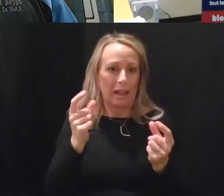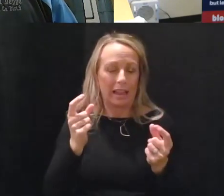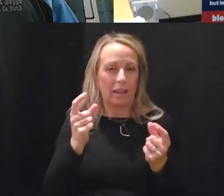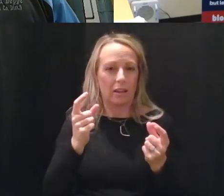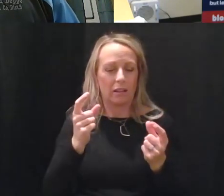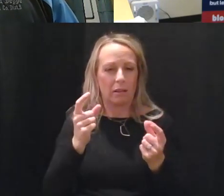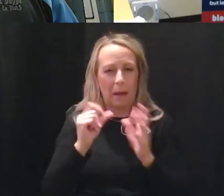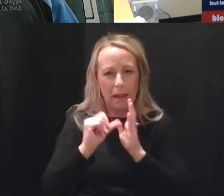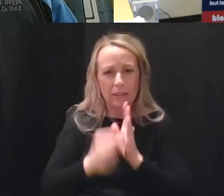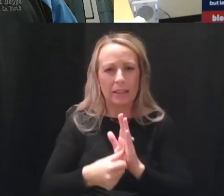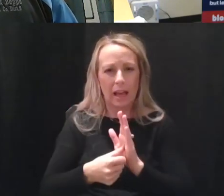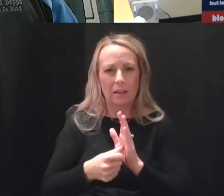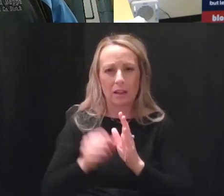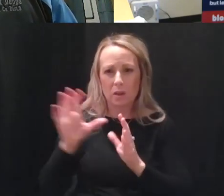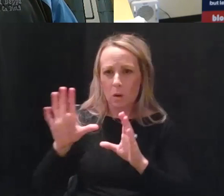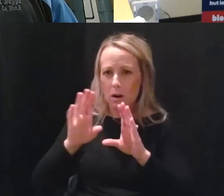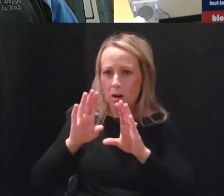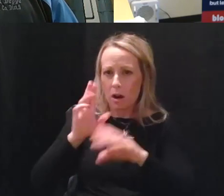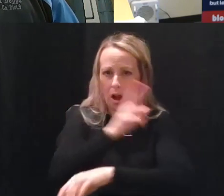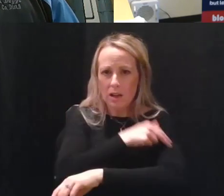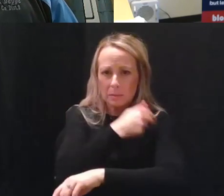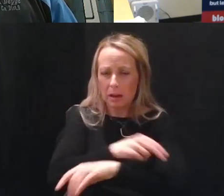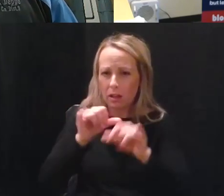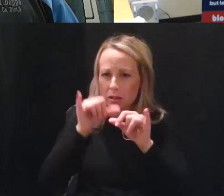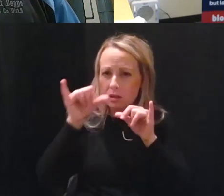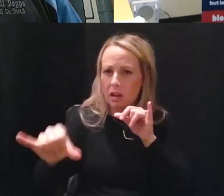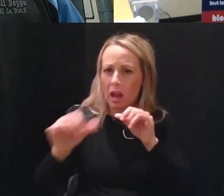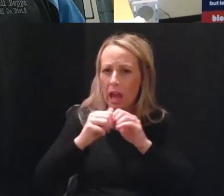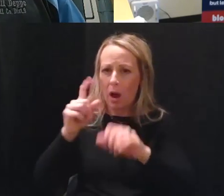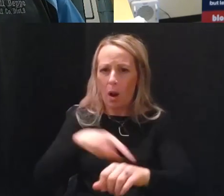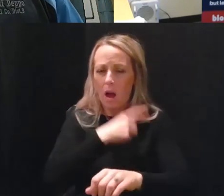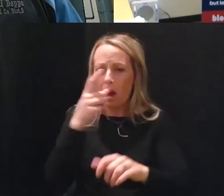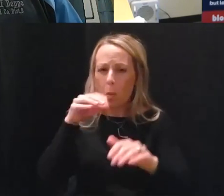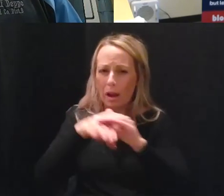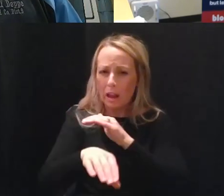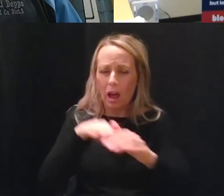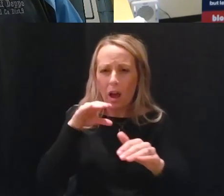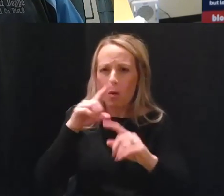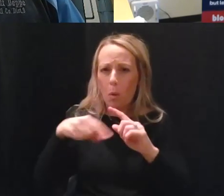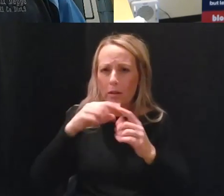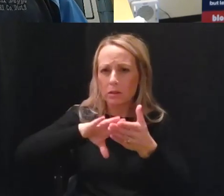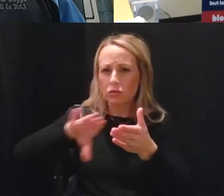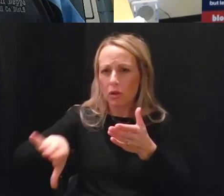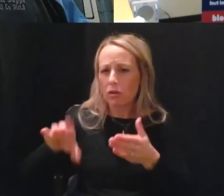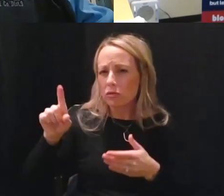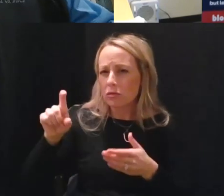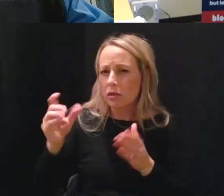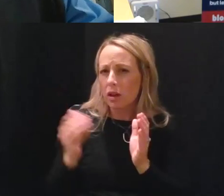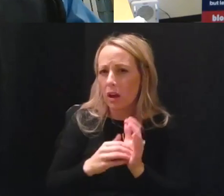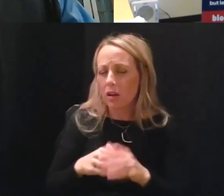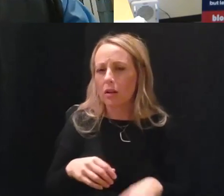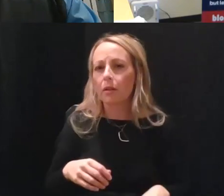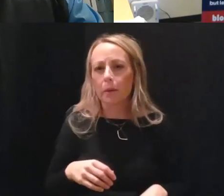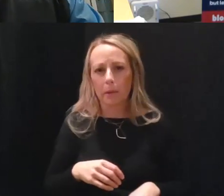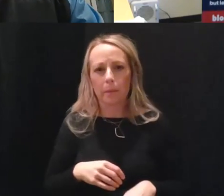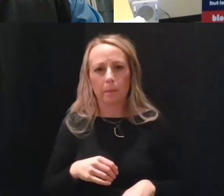reiterate your hospital stay, how long it was, and when you went in and when you were discharged. I went in, let